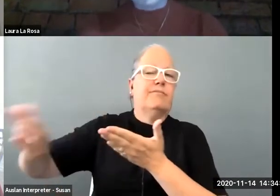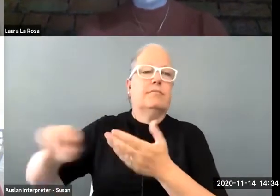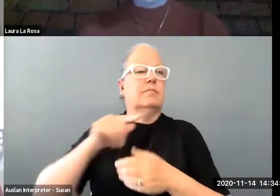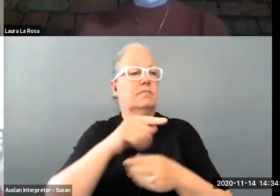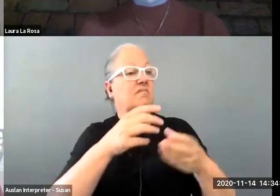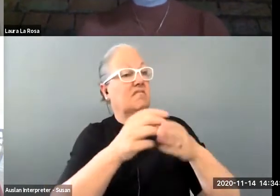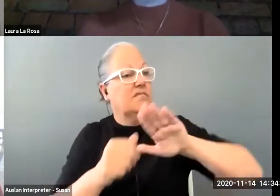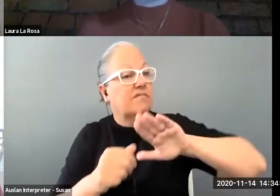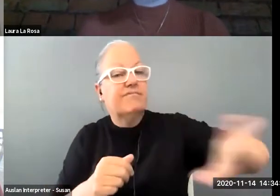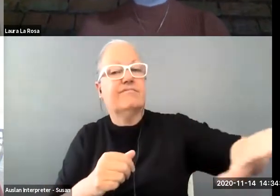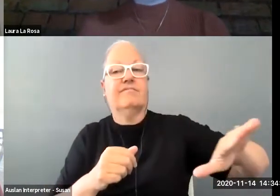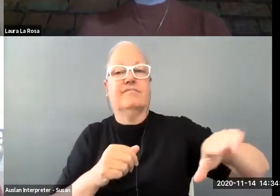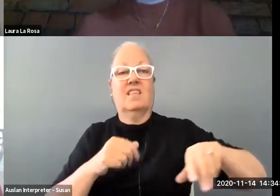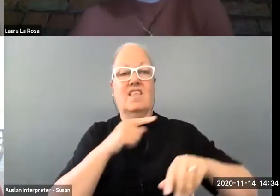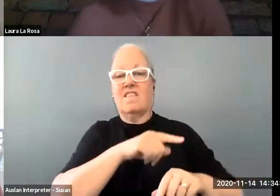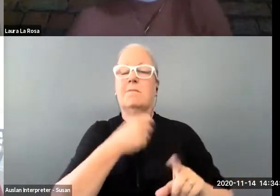forever.